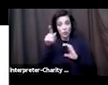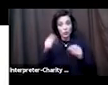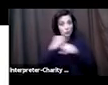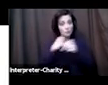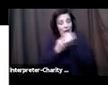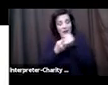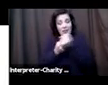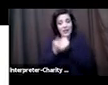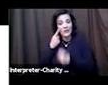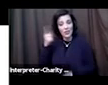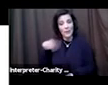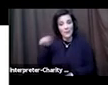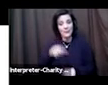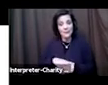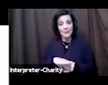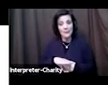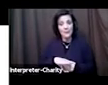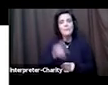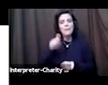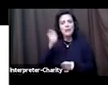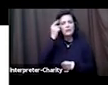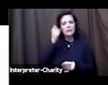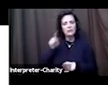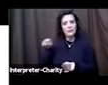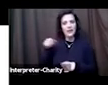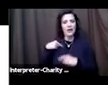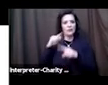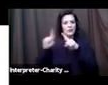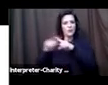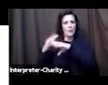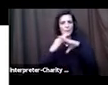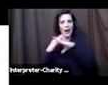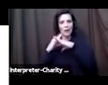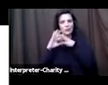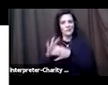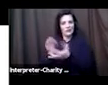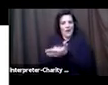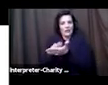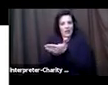You need to understand the kind of financial challenges that people face,